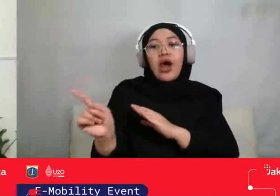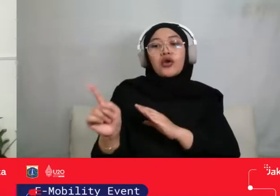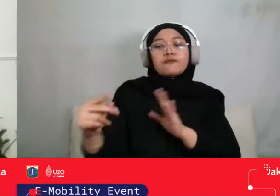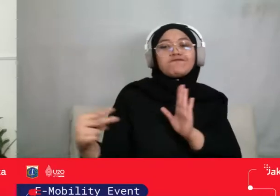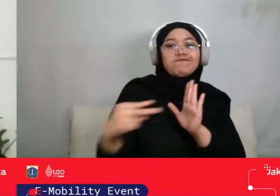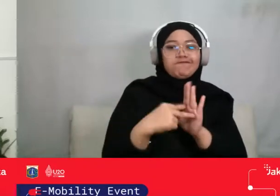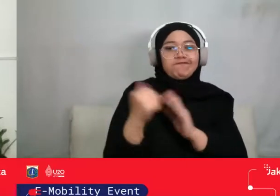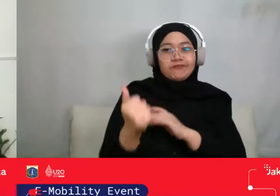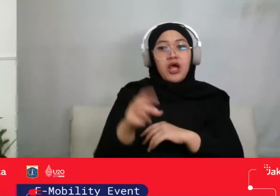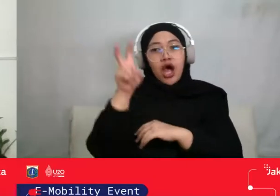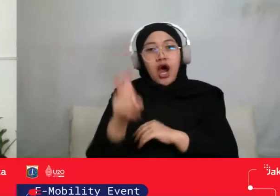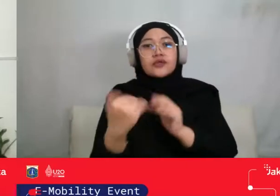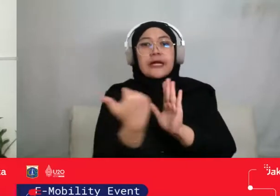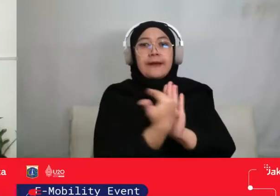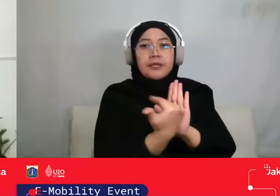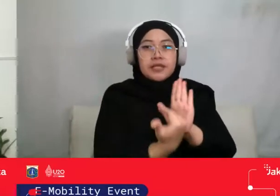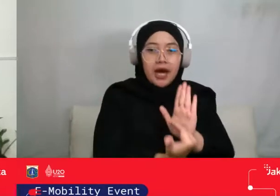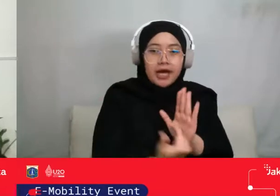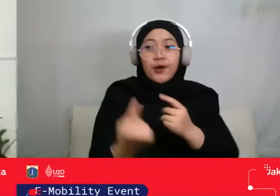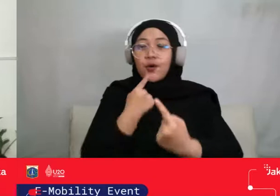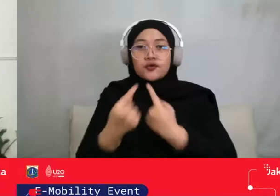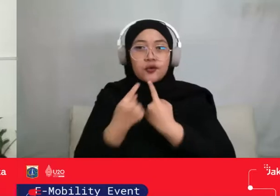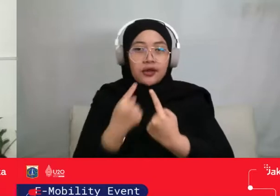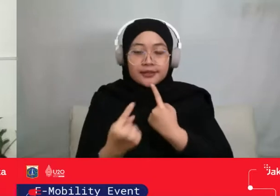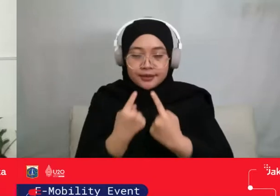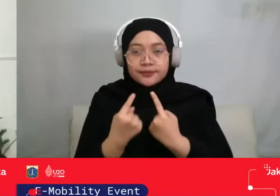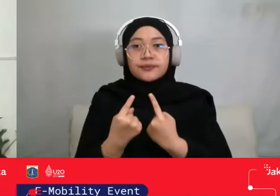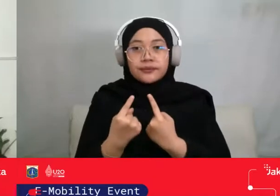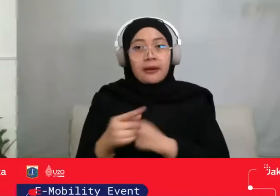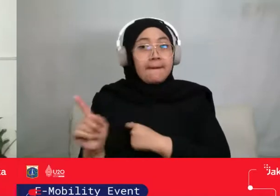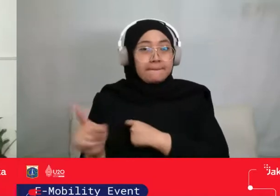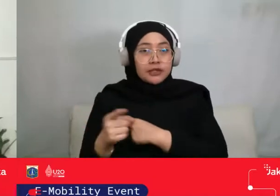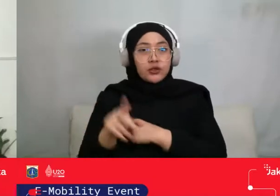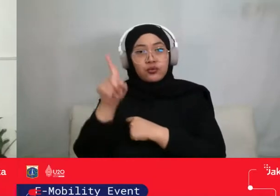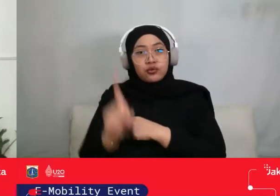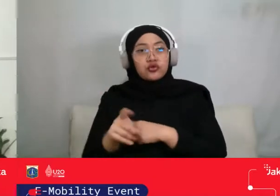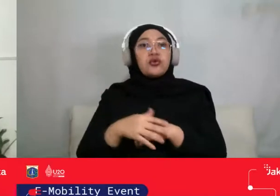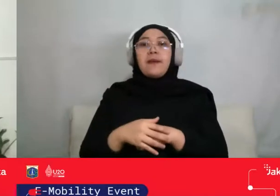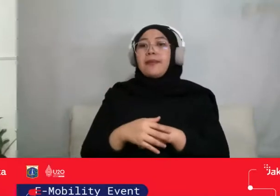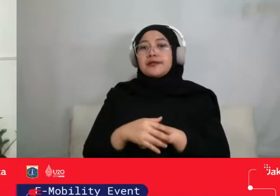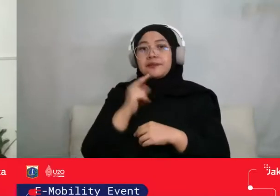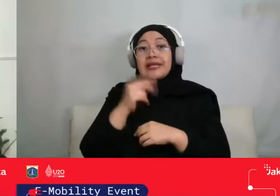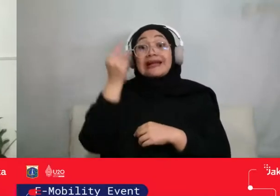and a consultation that is needed. And we definitely need a framework where a third party can come in and